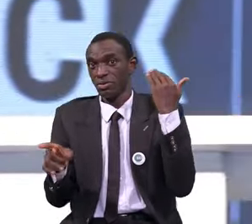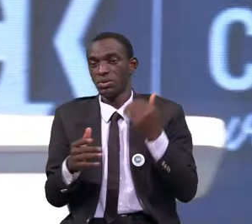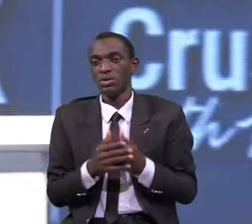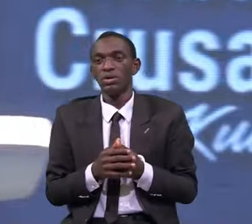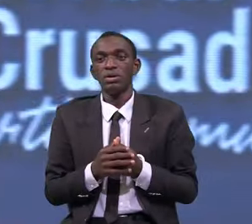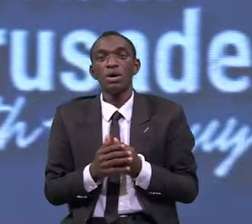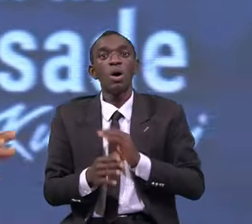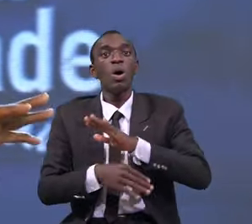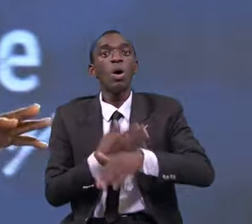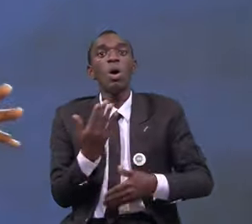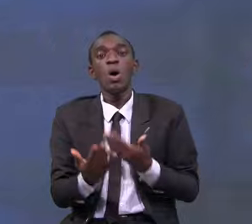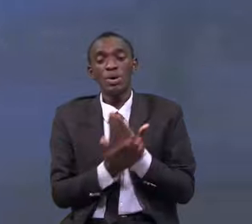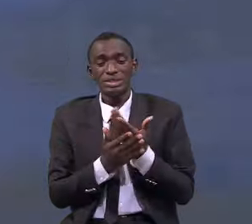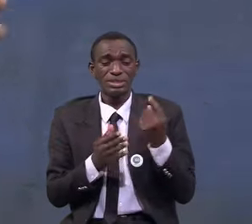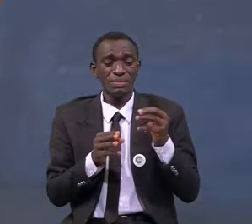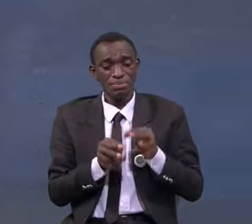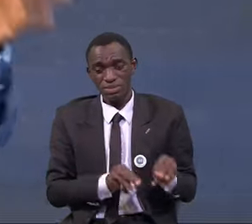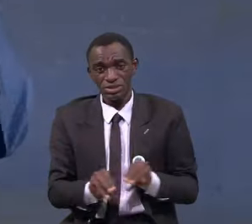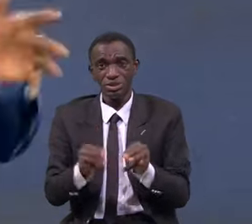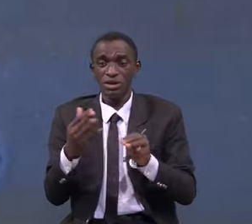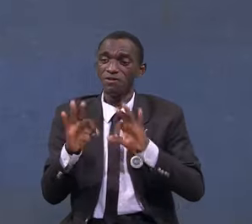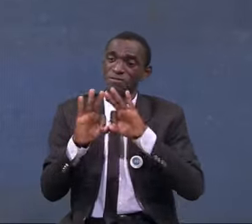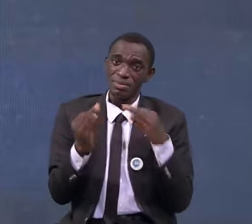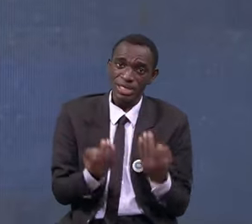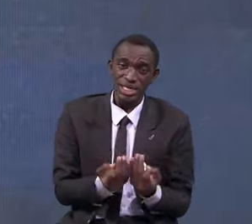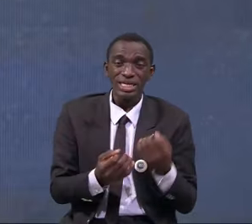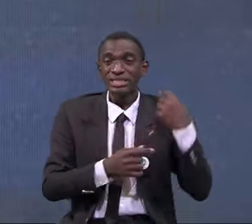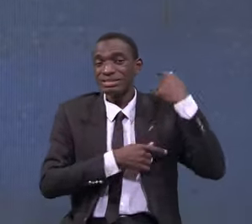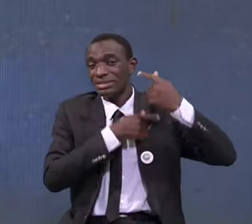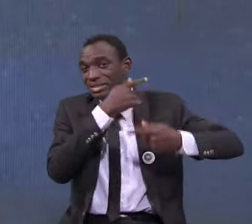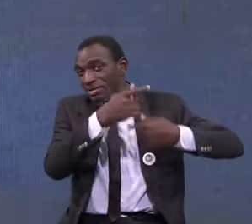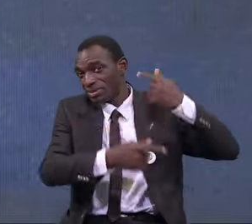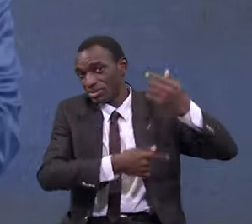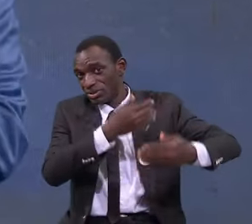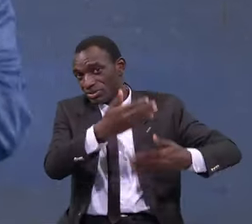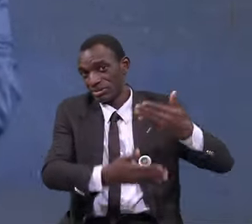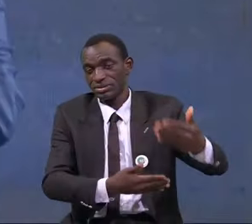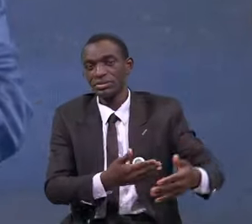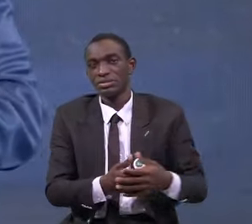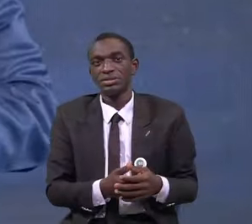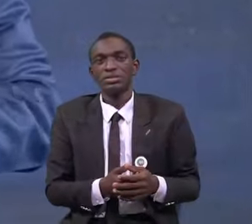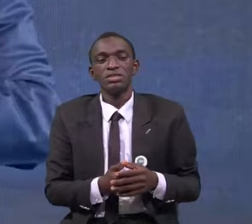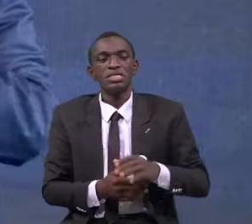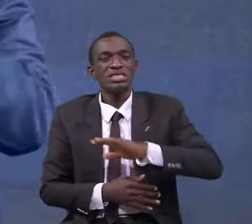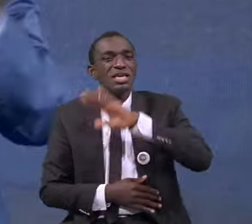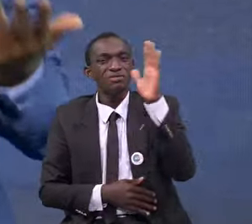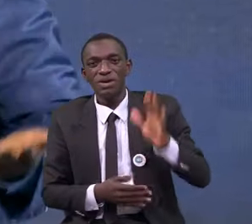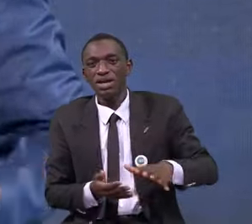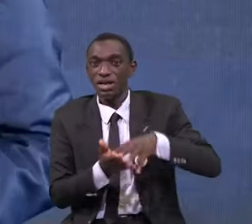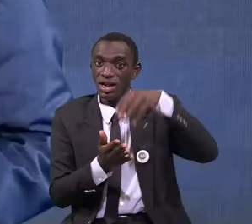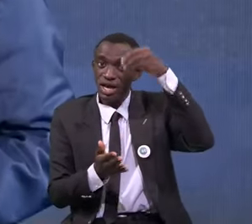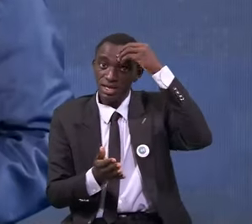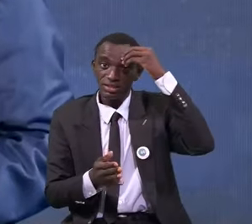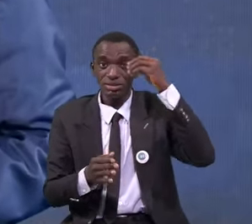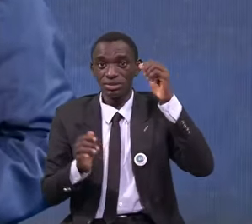All the members of the family in generations, they never learned, they could